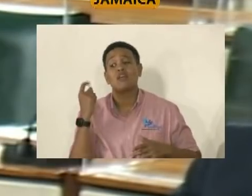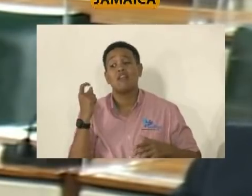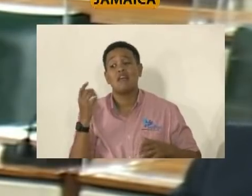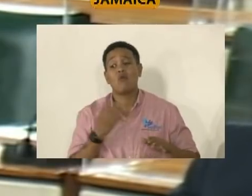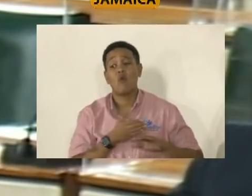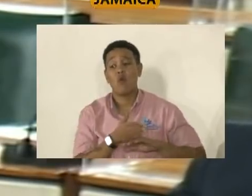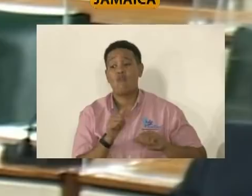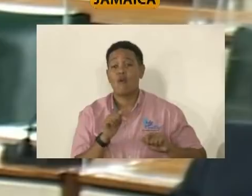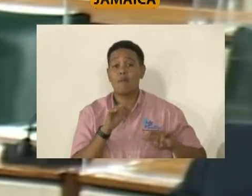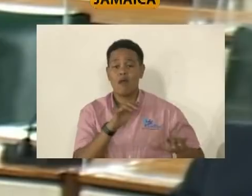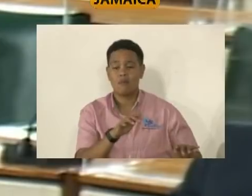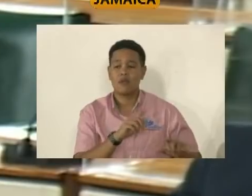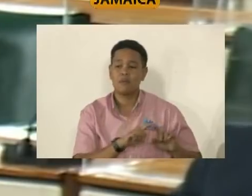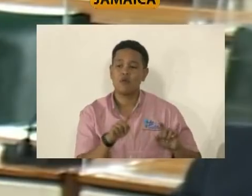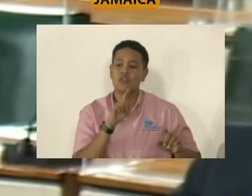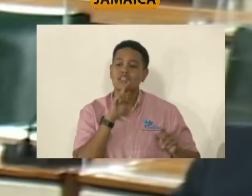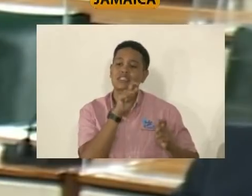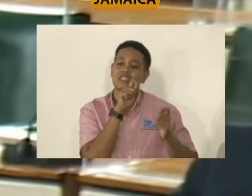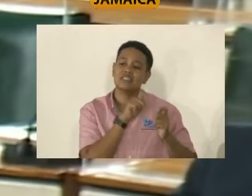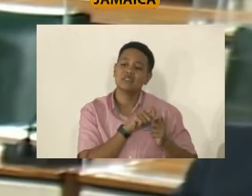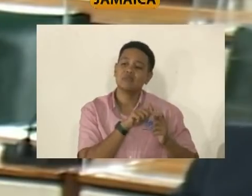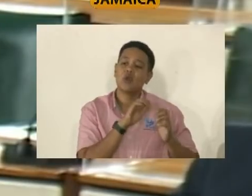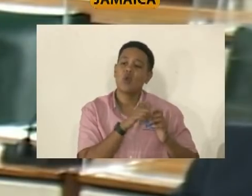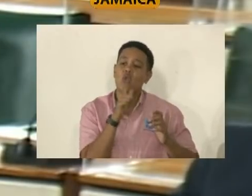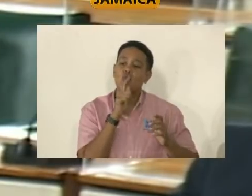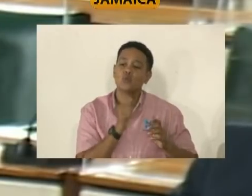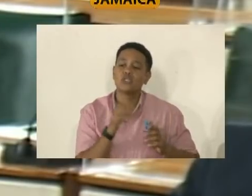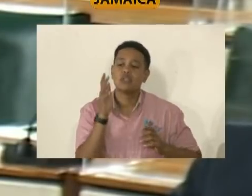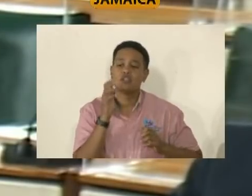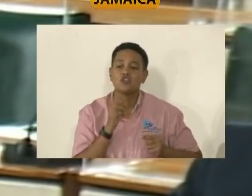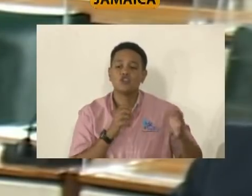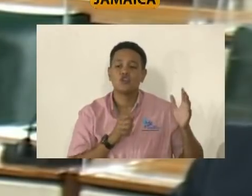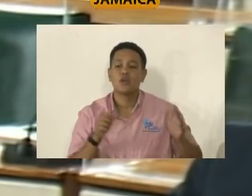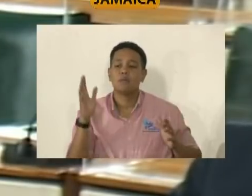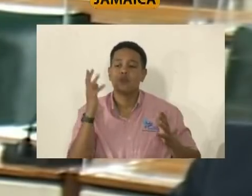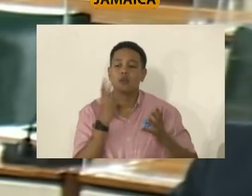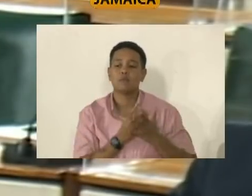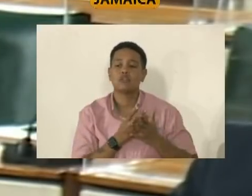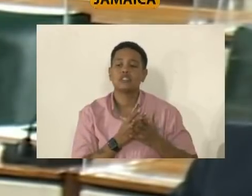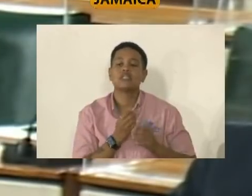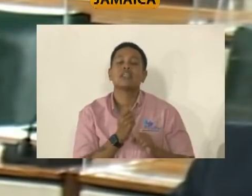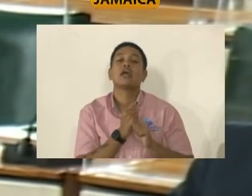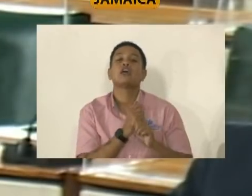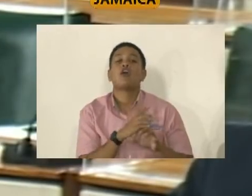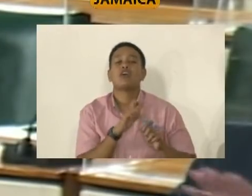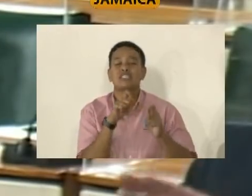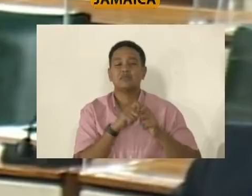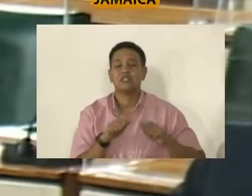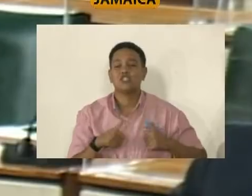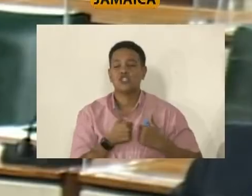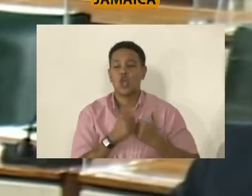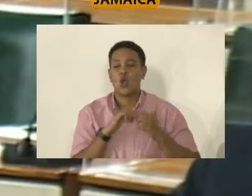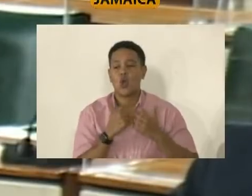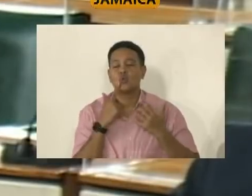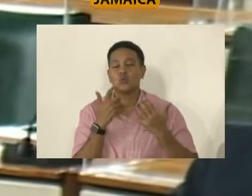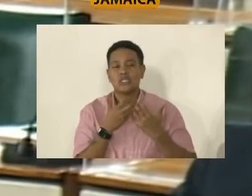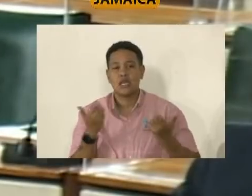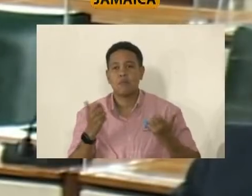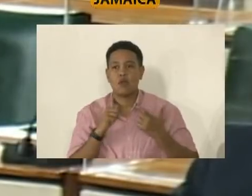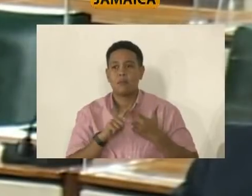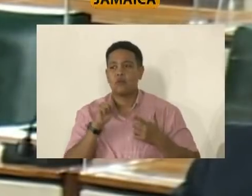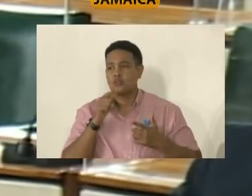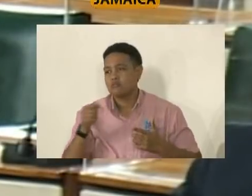overpopulated, but there are particular nuances with how you distribute your prison population that causes particular challenges with how you separate and